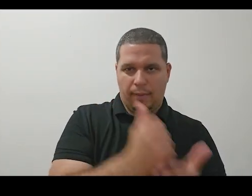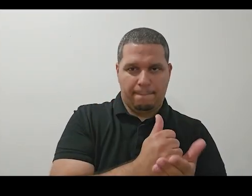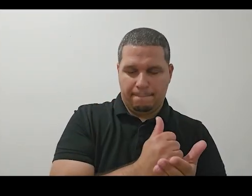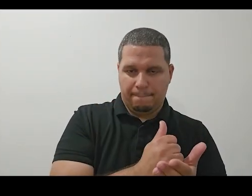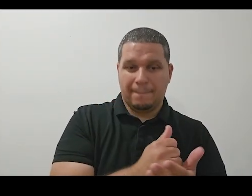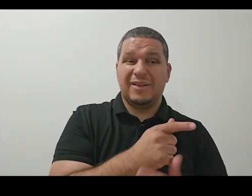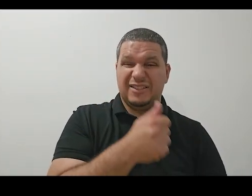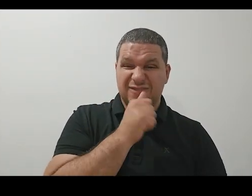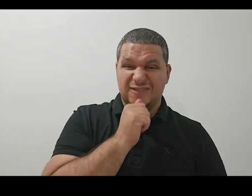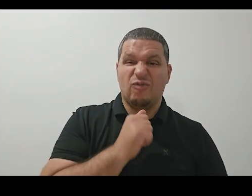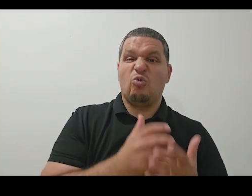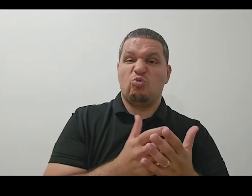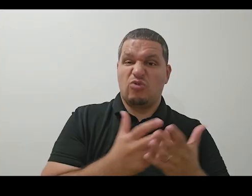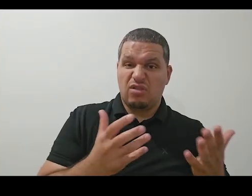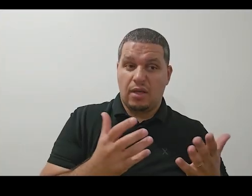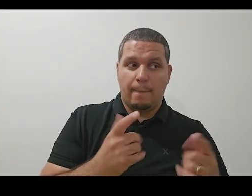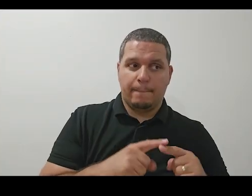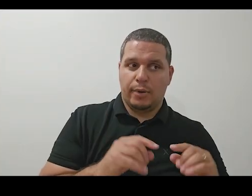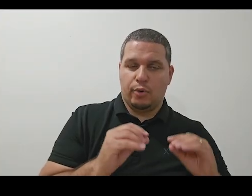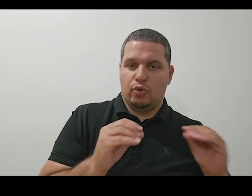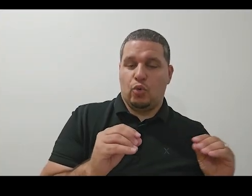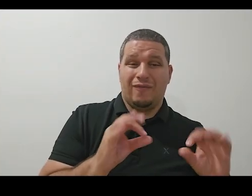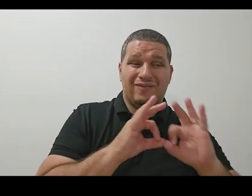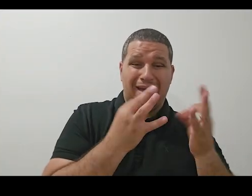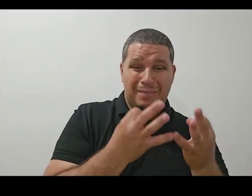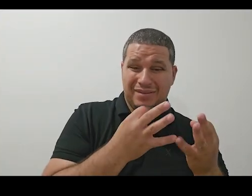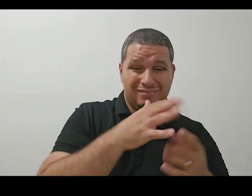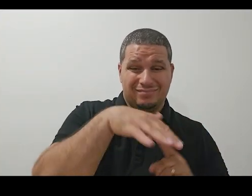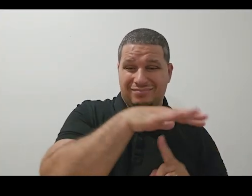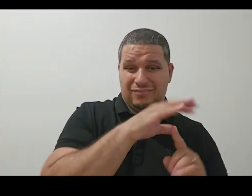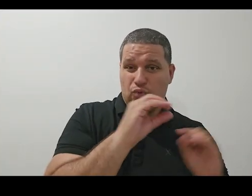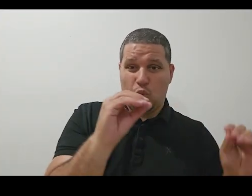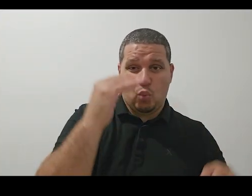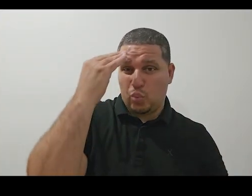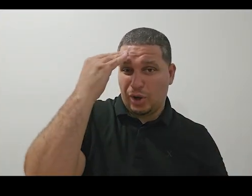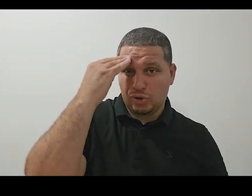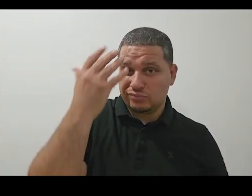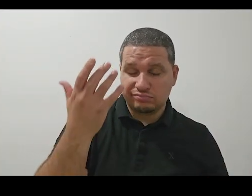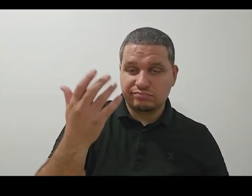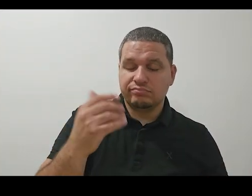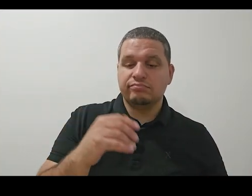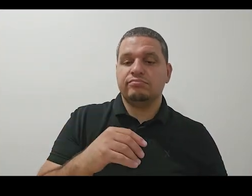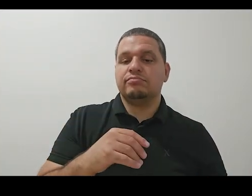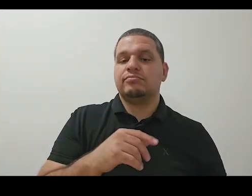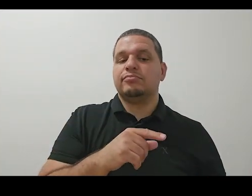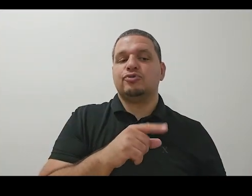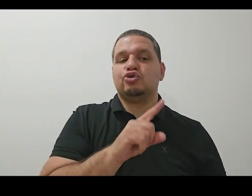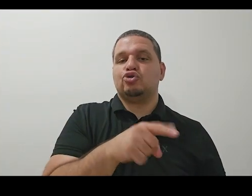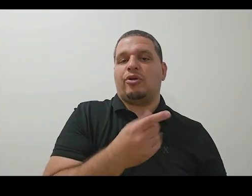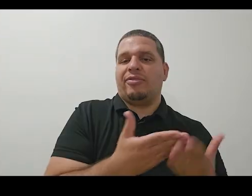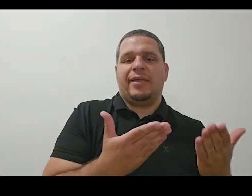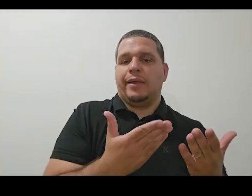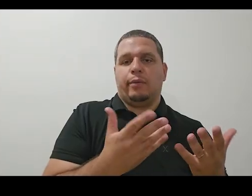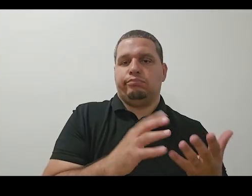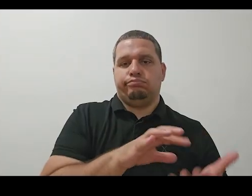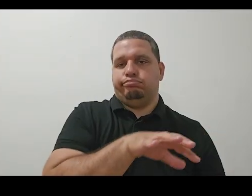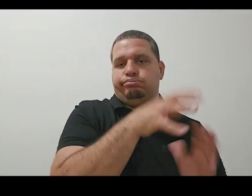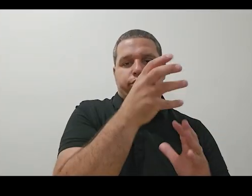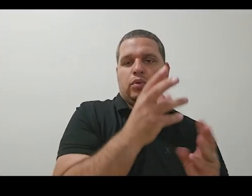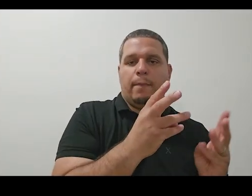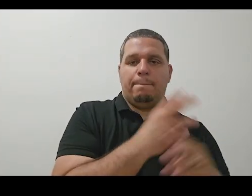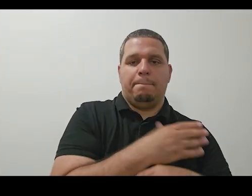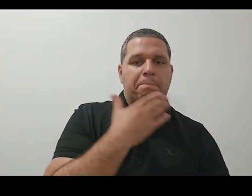And they are suffering a lot, but they just have no awareness. Their family members have no awareness. So just things just get really